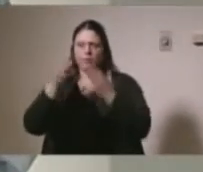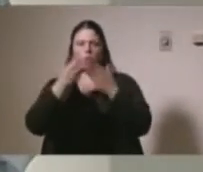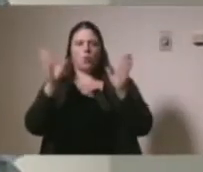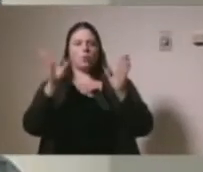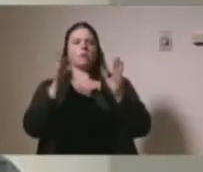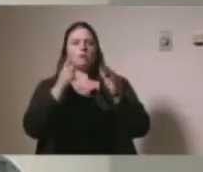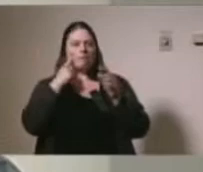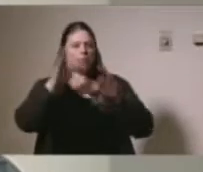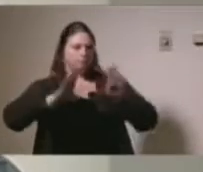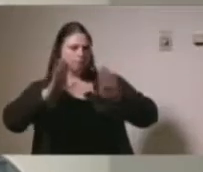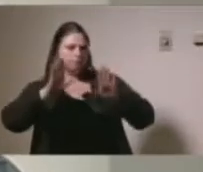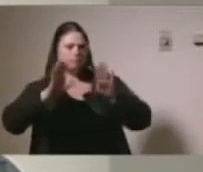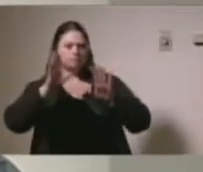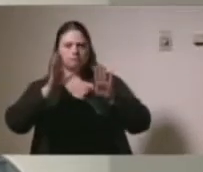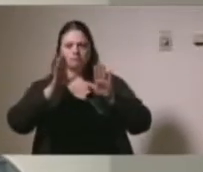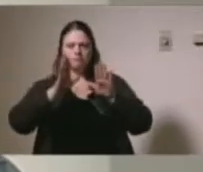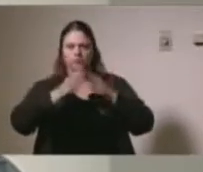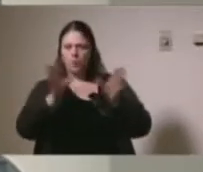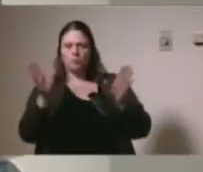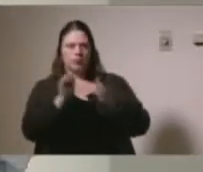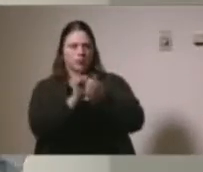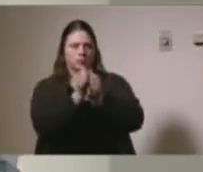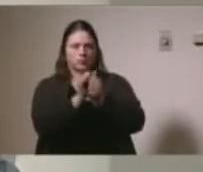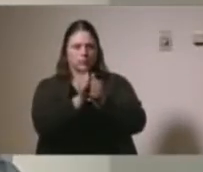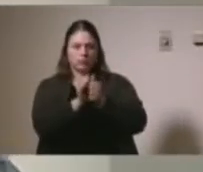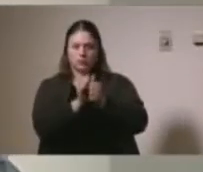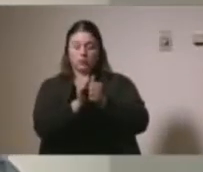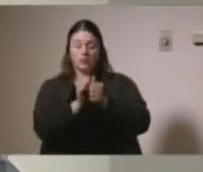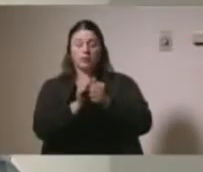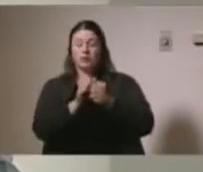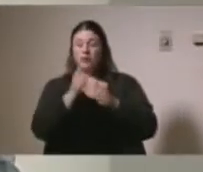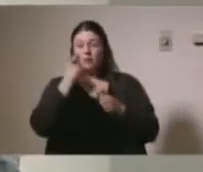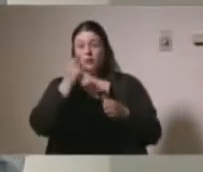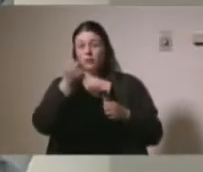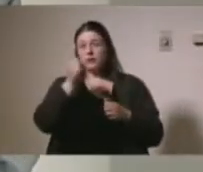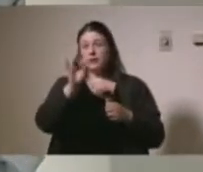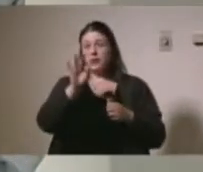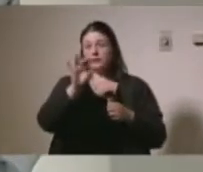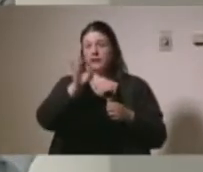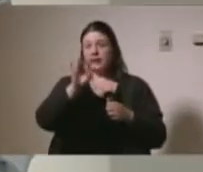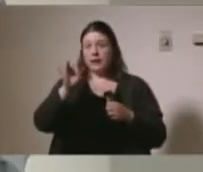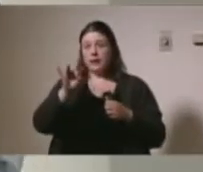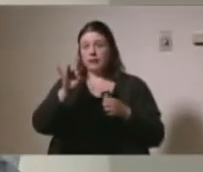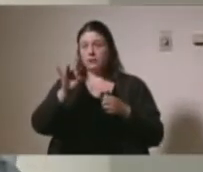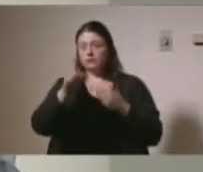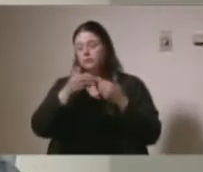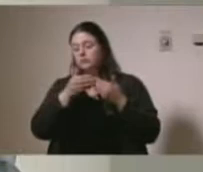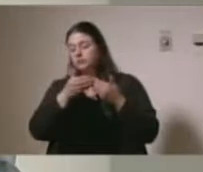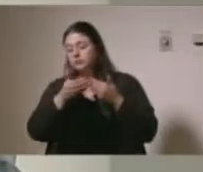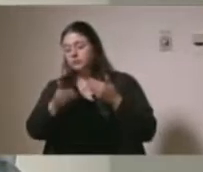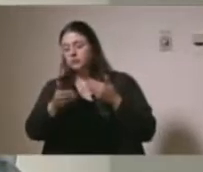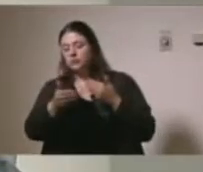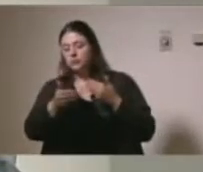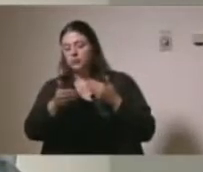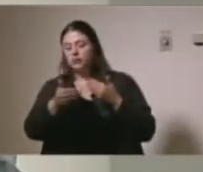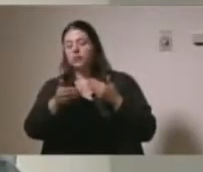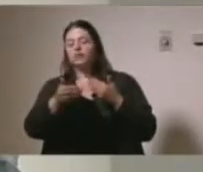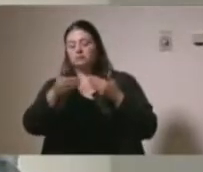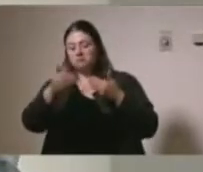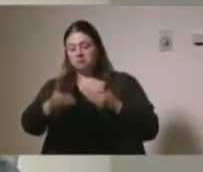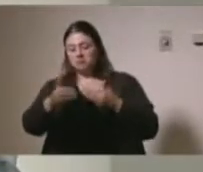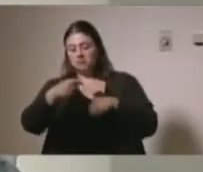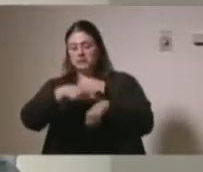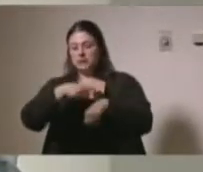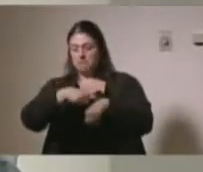Italy. For 15 years, that is from 1988 onwards, the Italian Postal